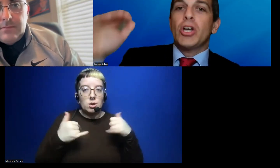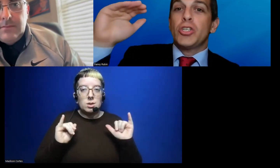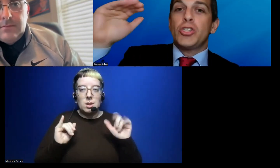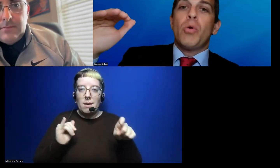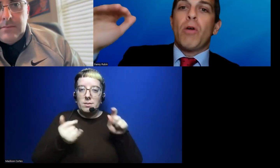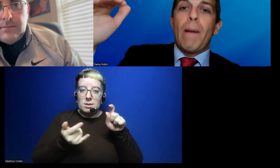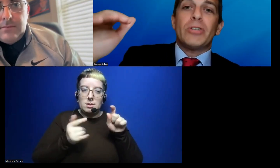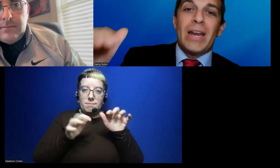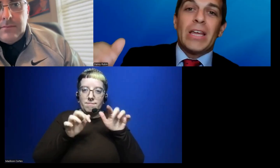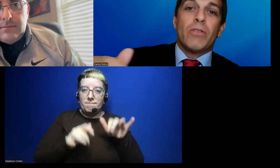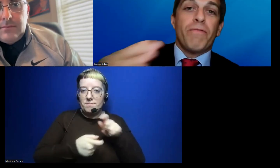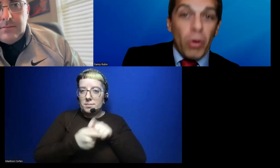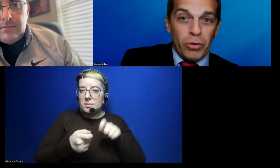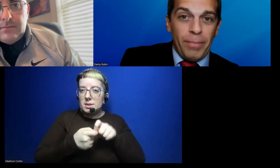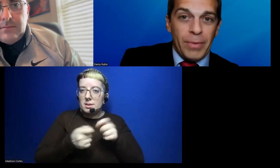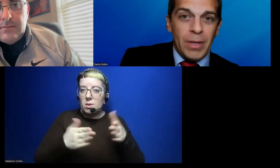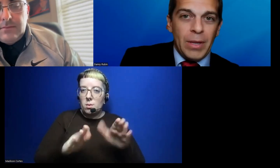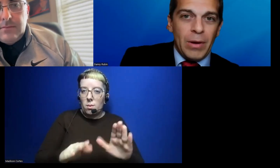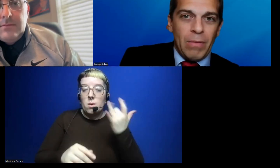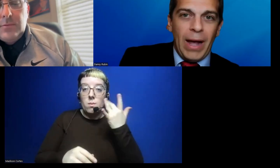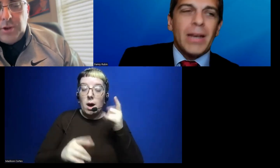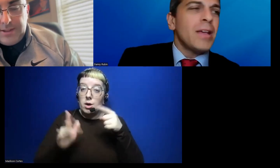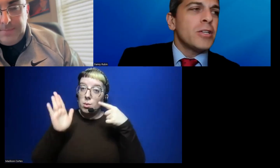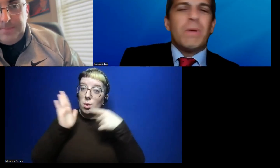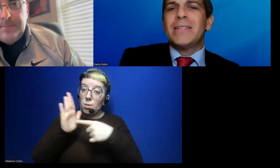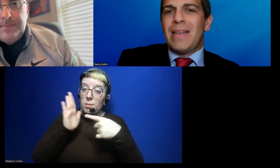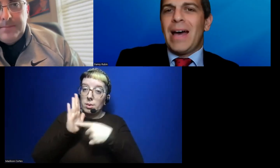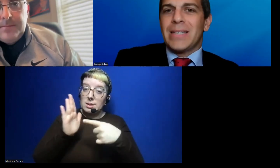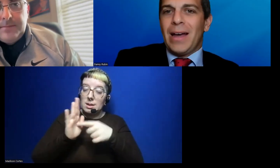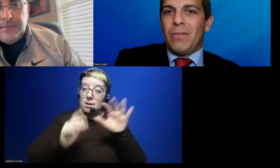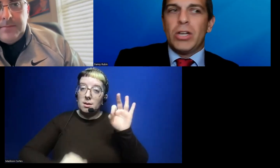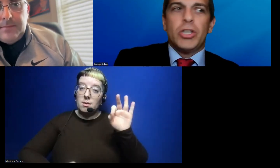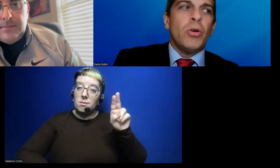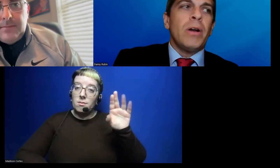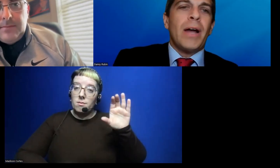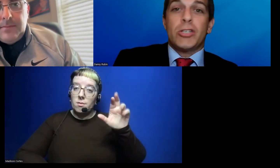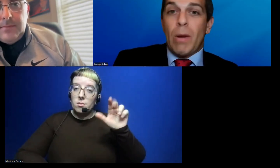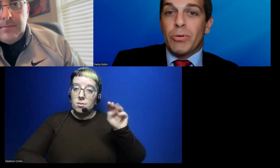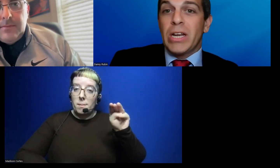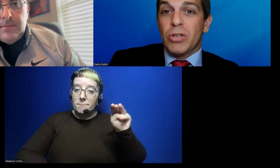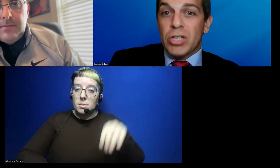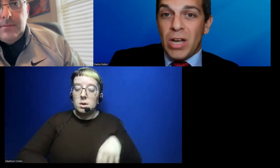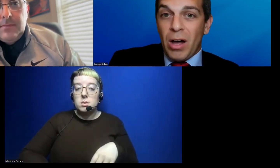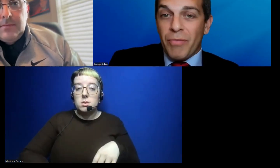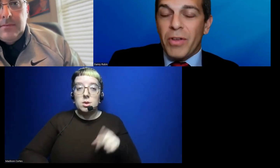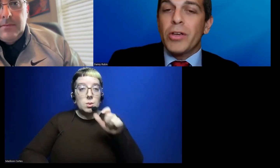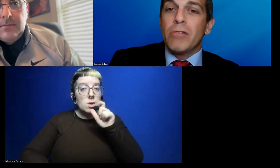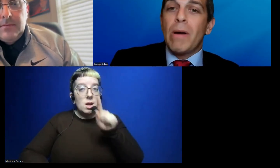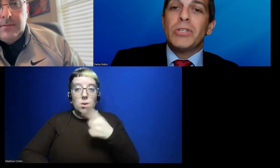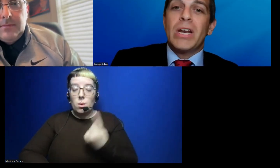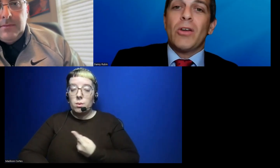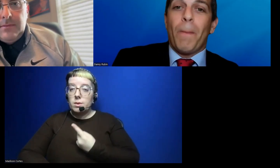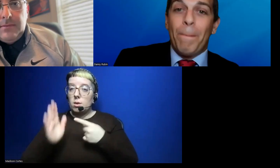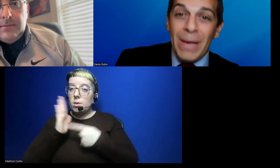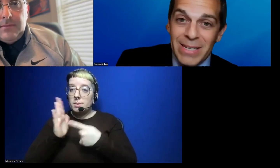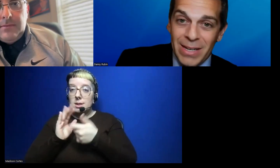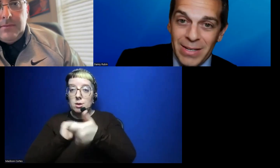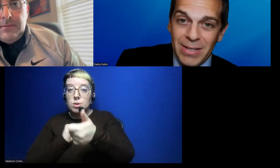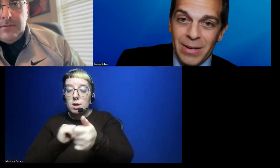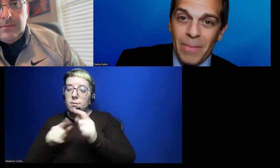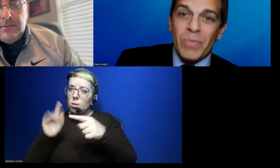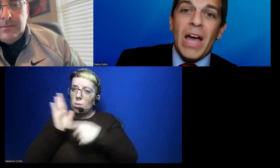way because you are representing Fulcrum. Right. Right. Speak to that side of it. You are not just representing yourself, you're representing the